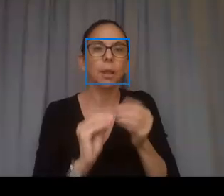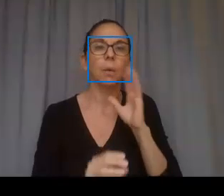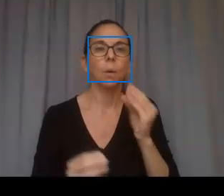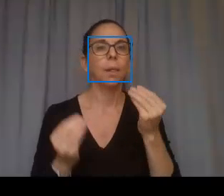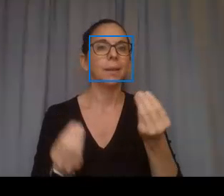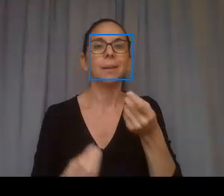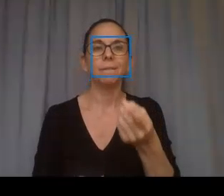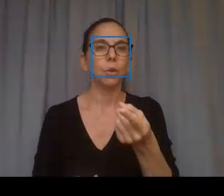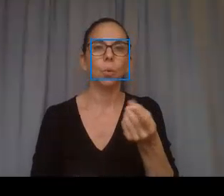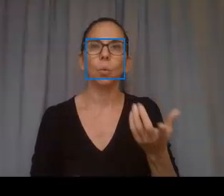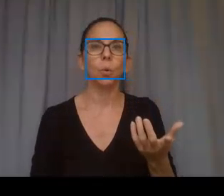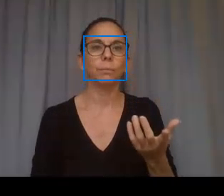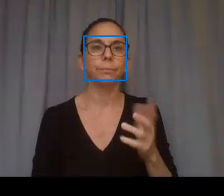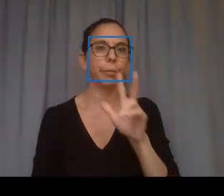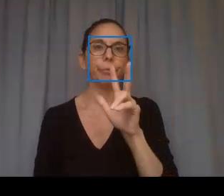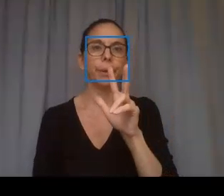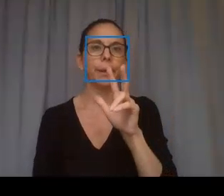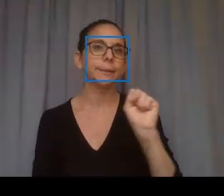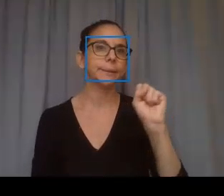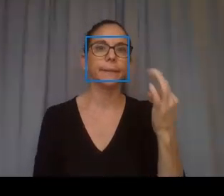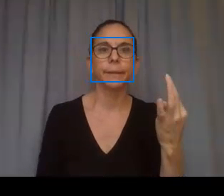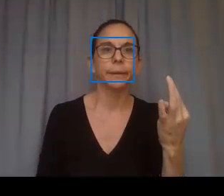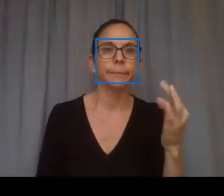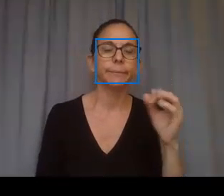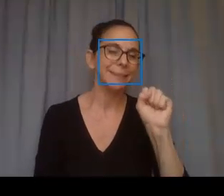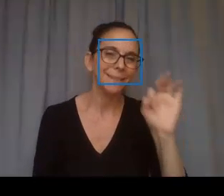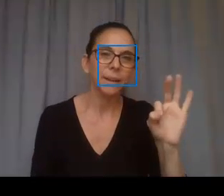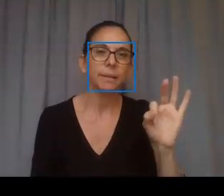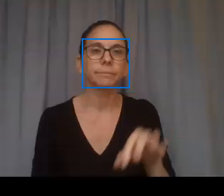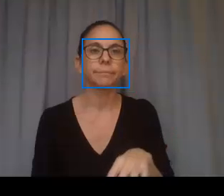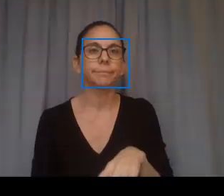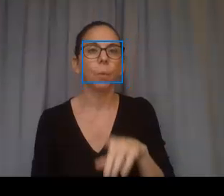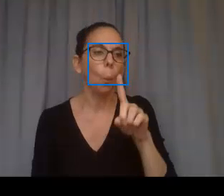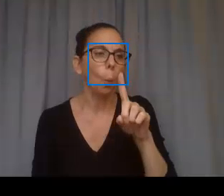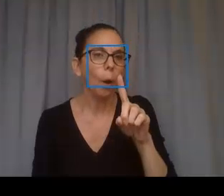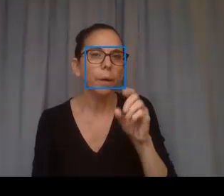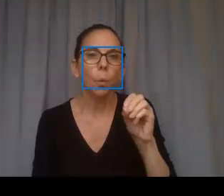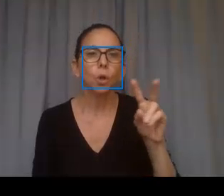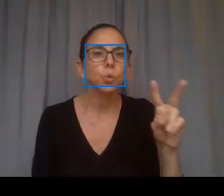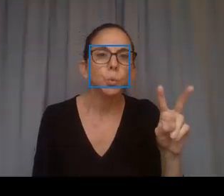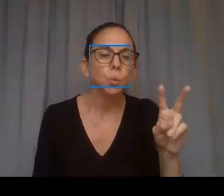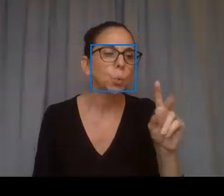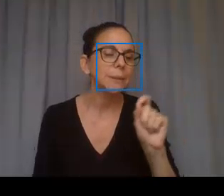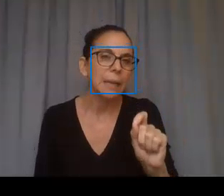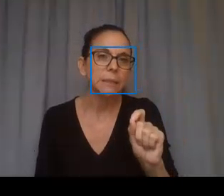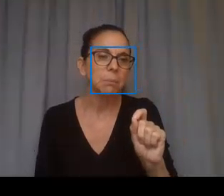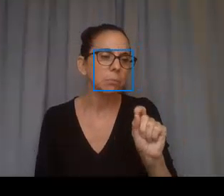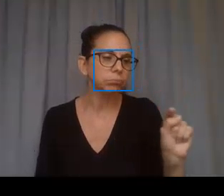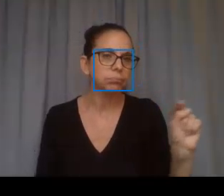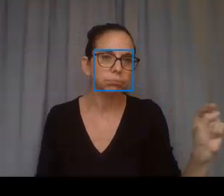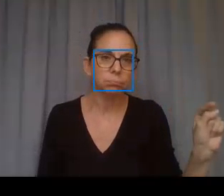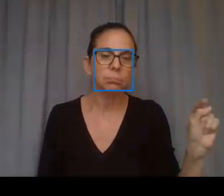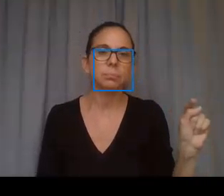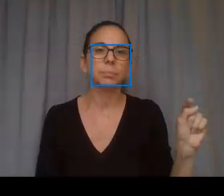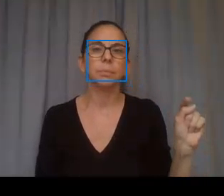you 3 significant digits. They usually go out to 1 or 2. They should go out to 2 decimal places.